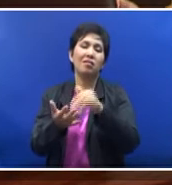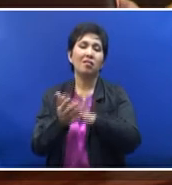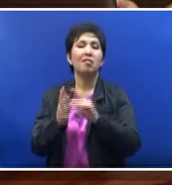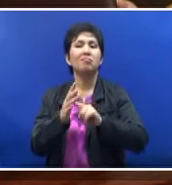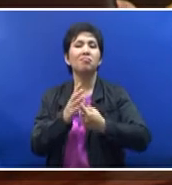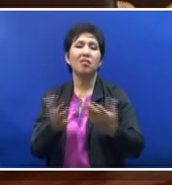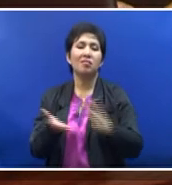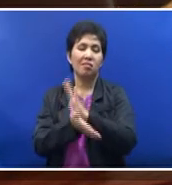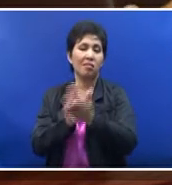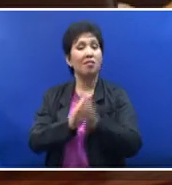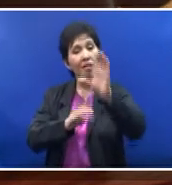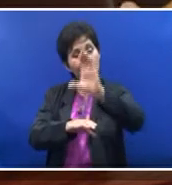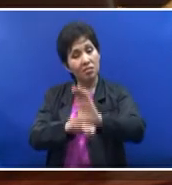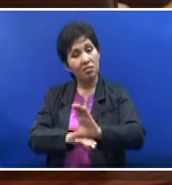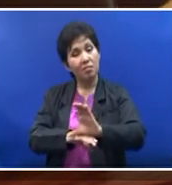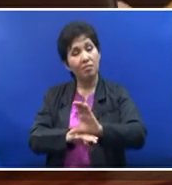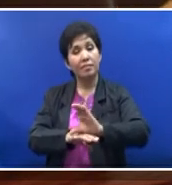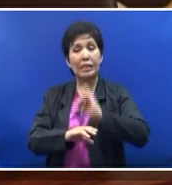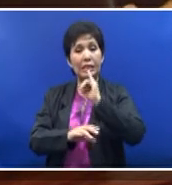okay, culture is changing.